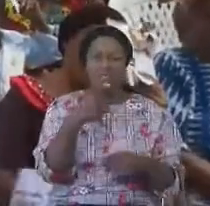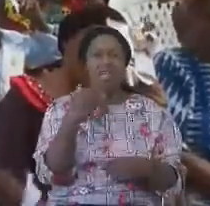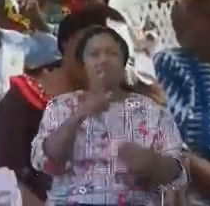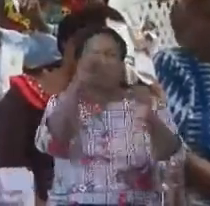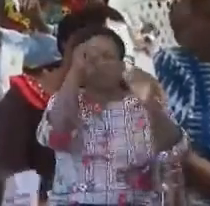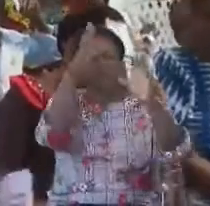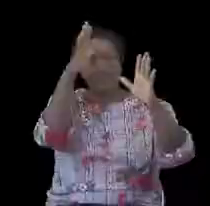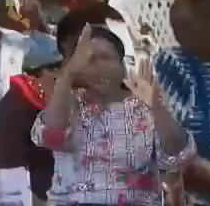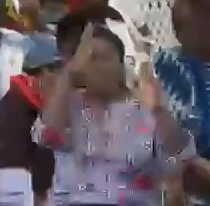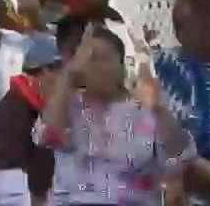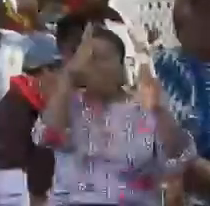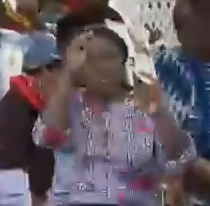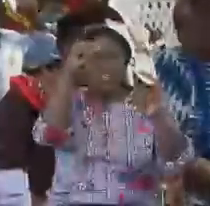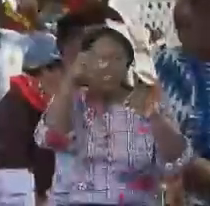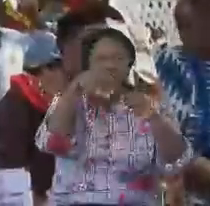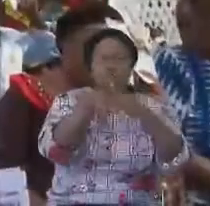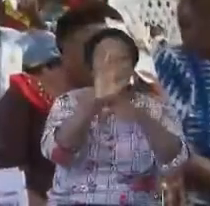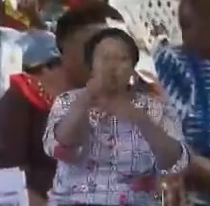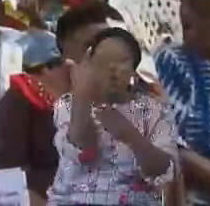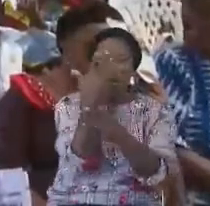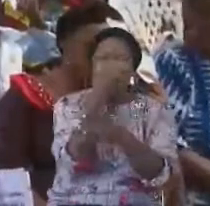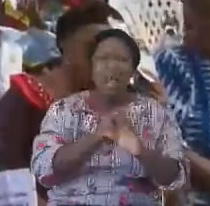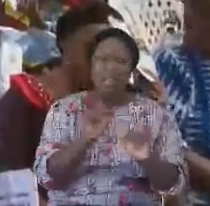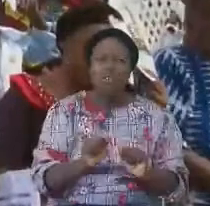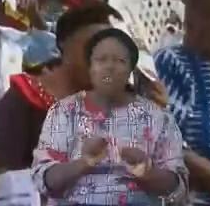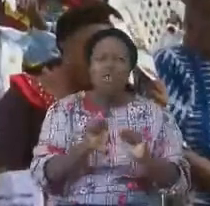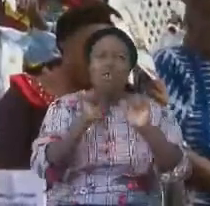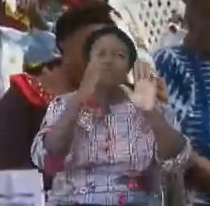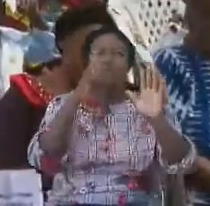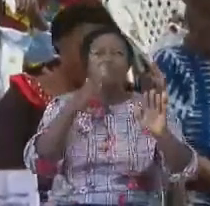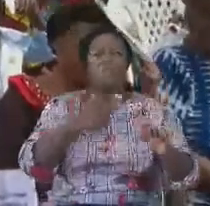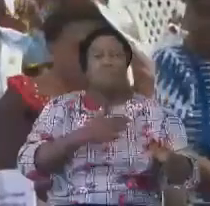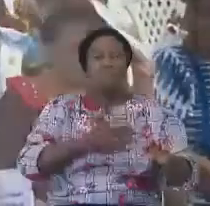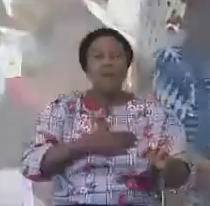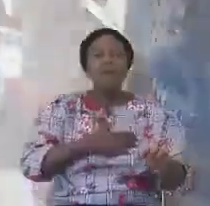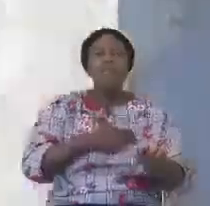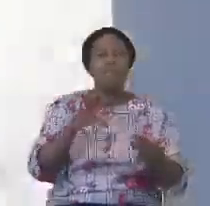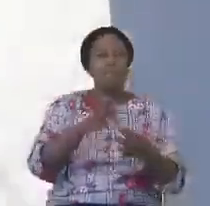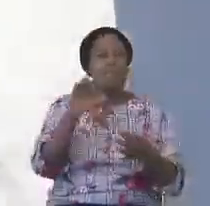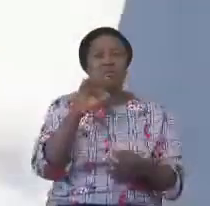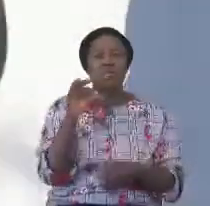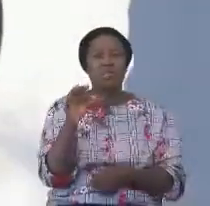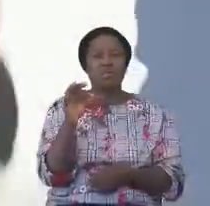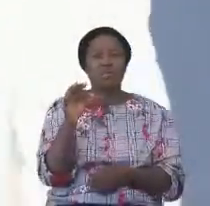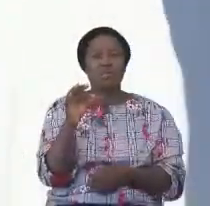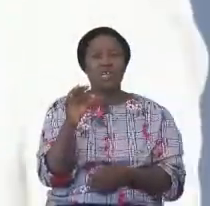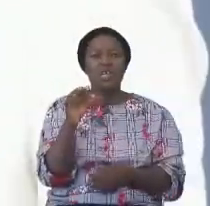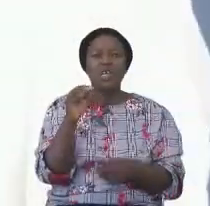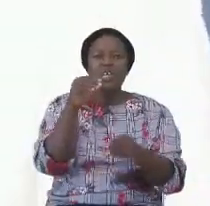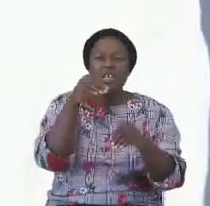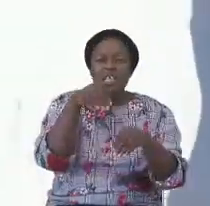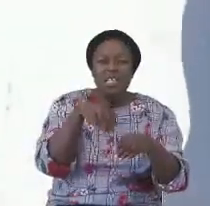Christ died on the cross and he said, Father, into thy hands